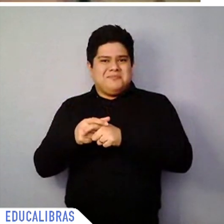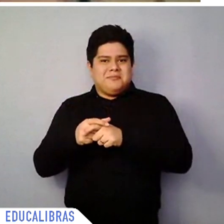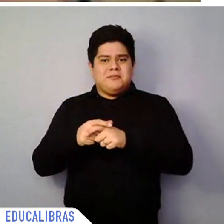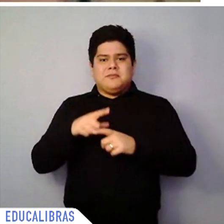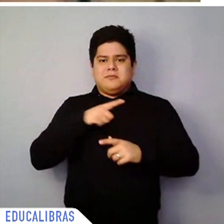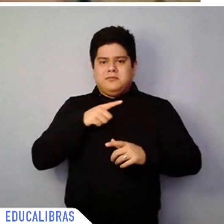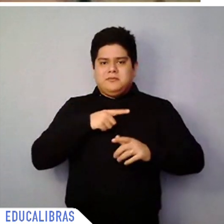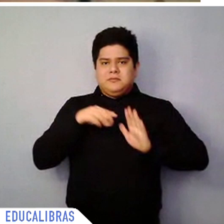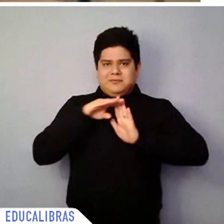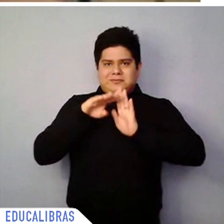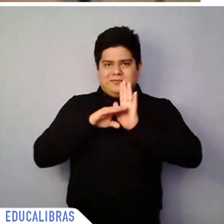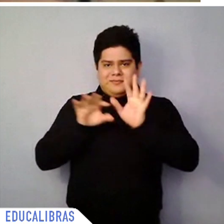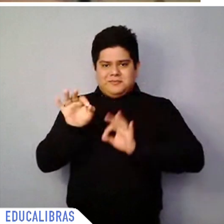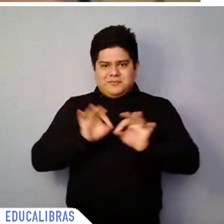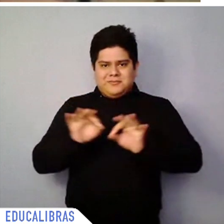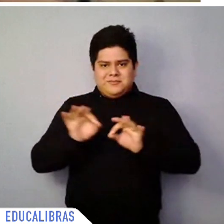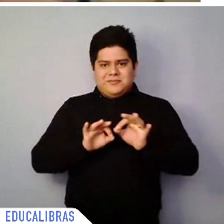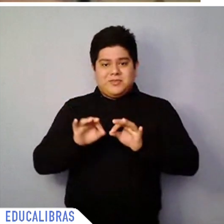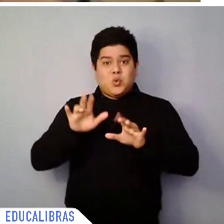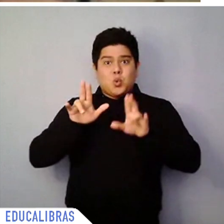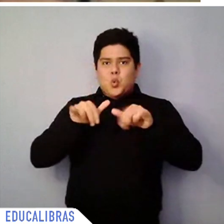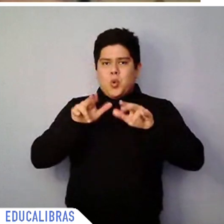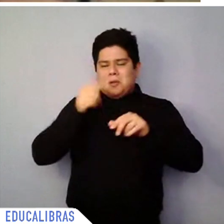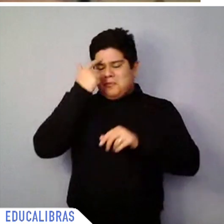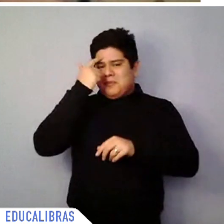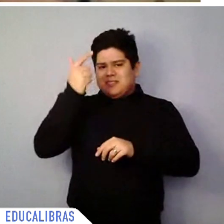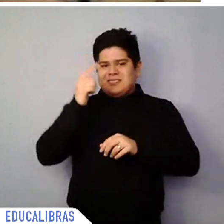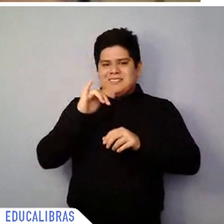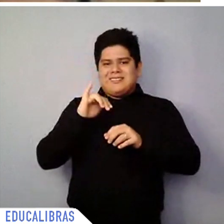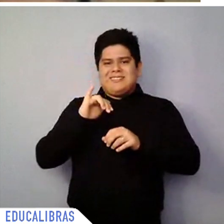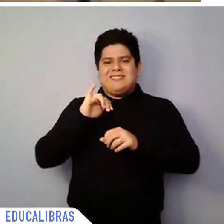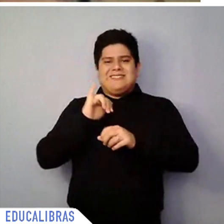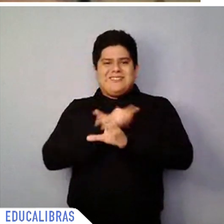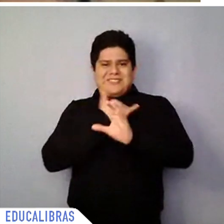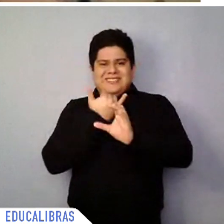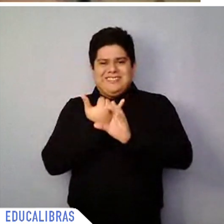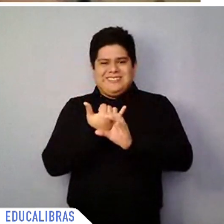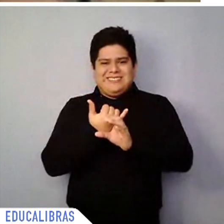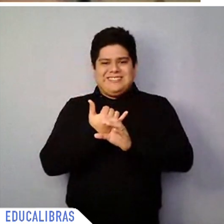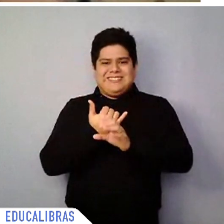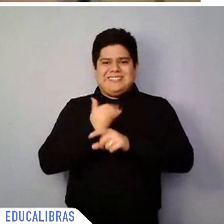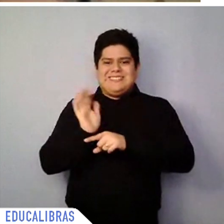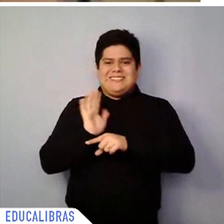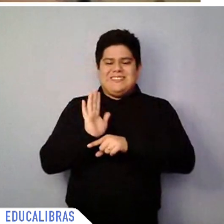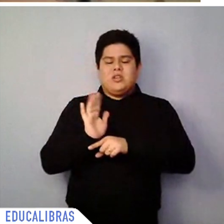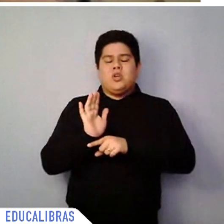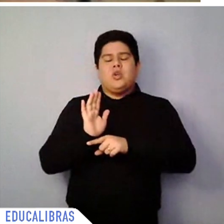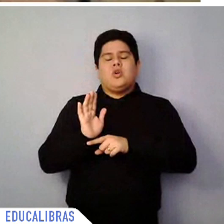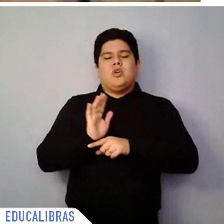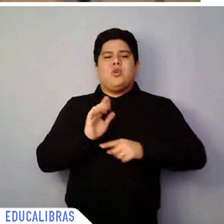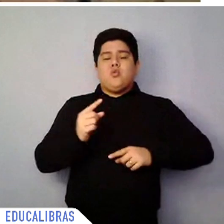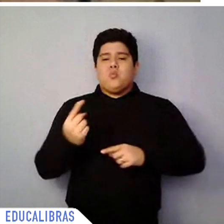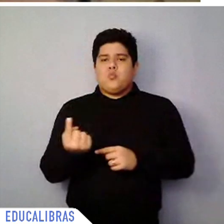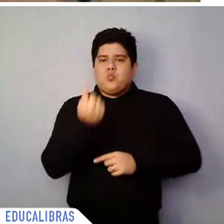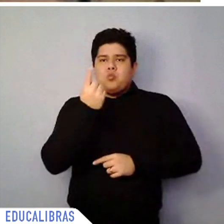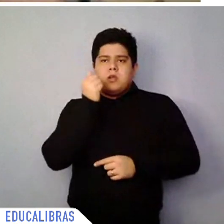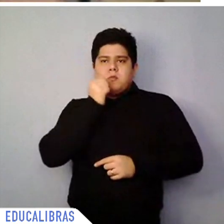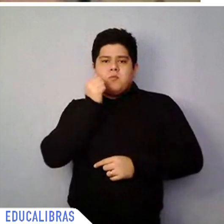whether it's large or small, we are there with them. All programs